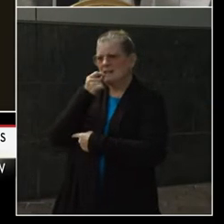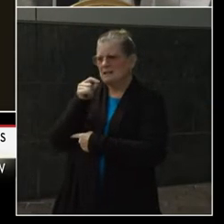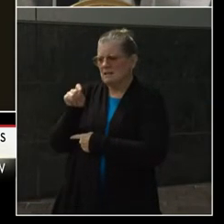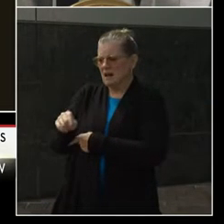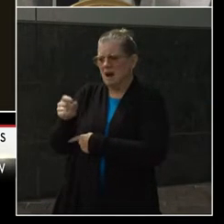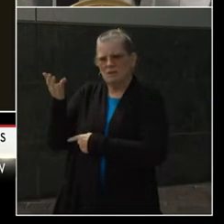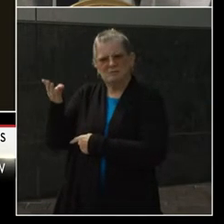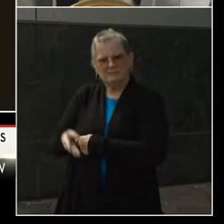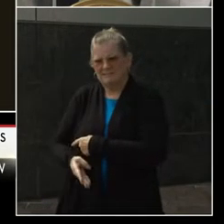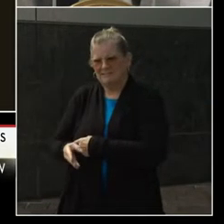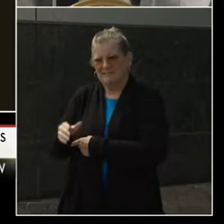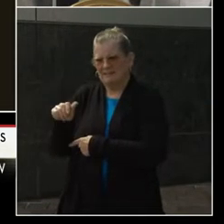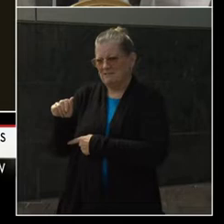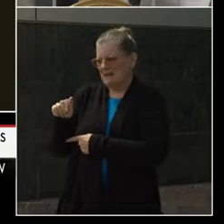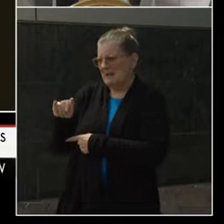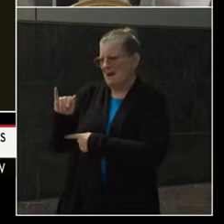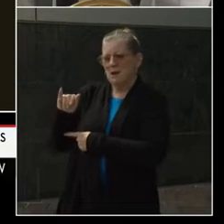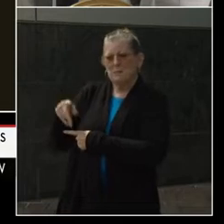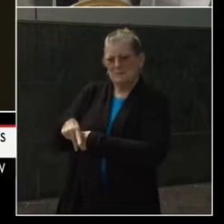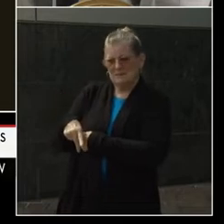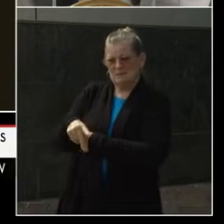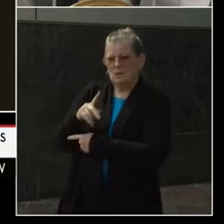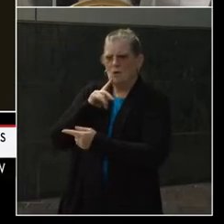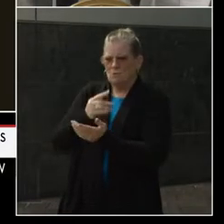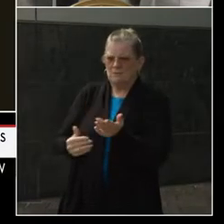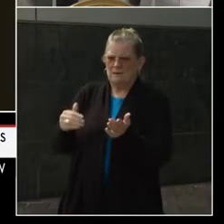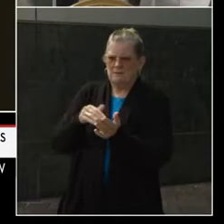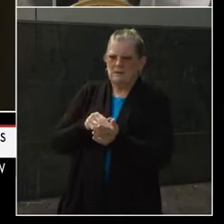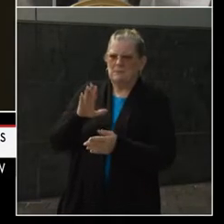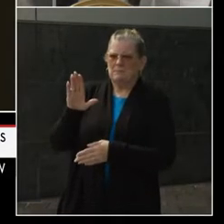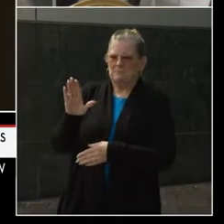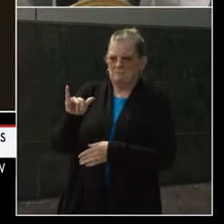bit.ly/CTEAIP. My notes say I'm to repeat that,